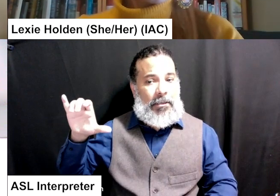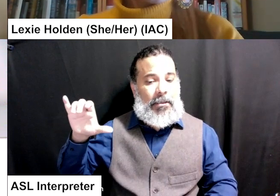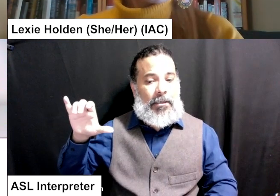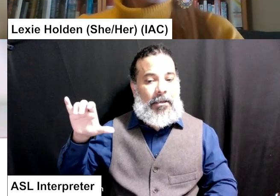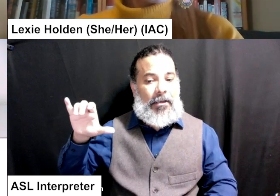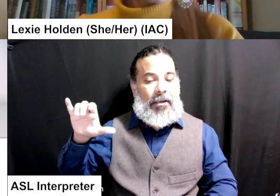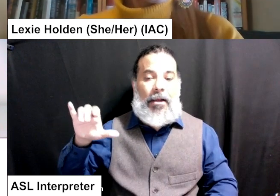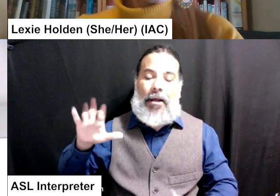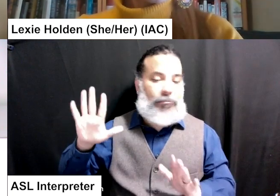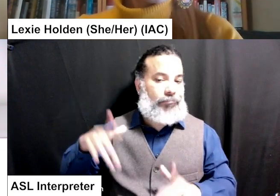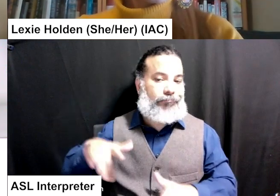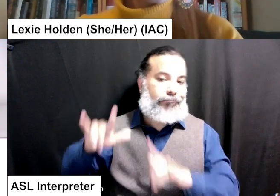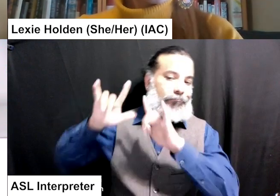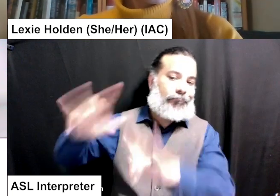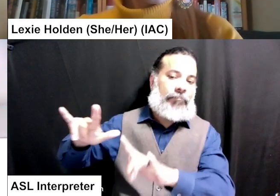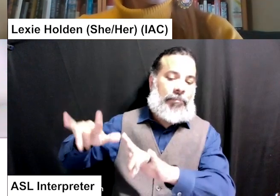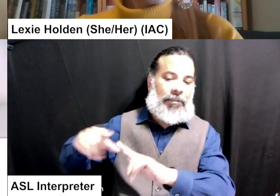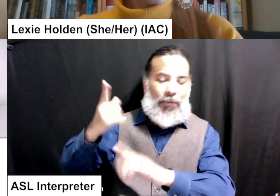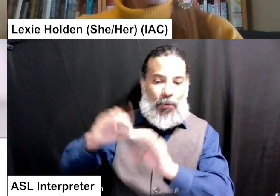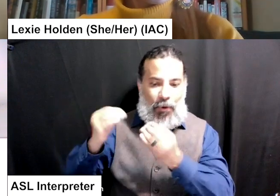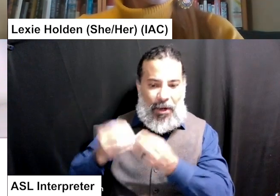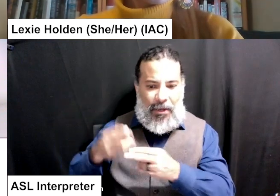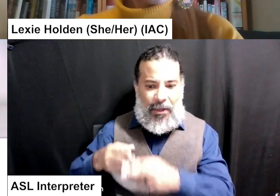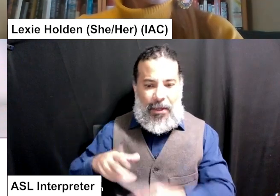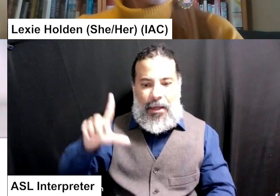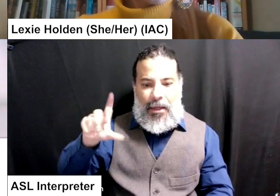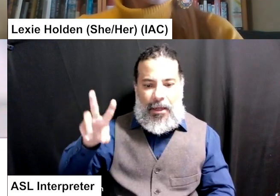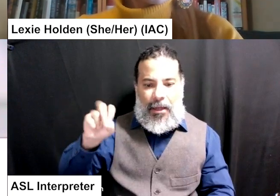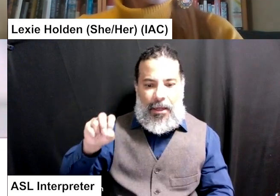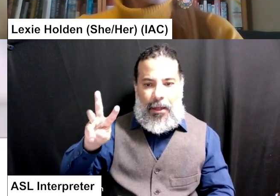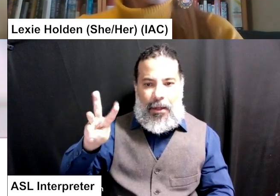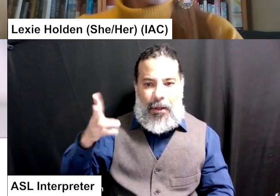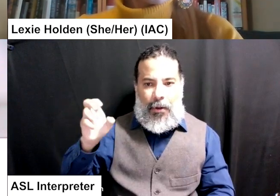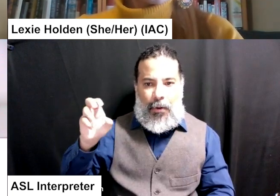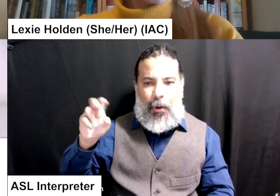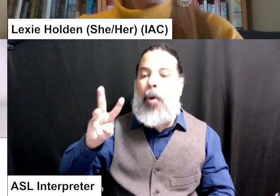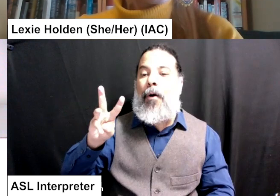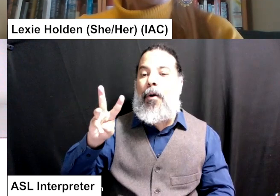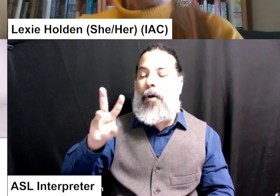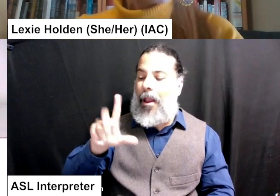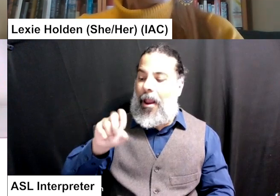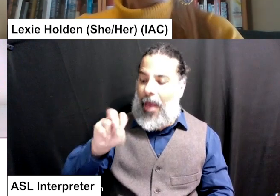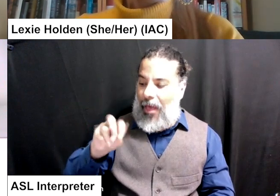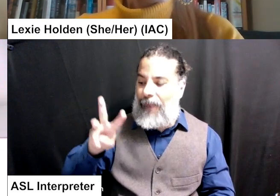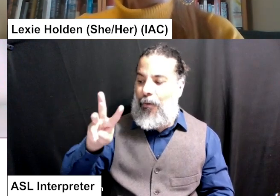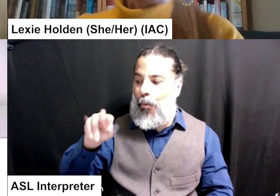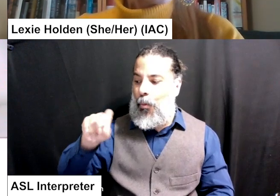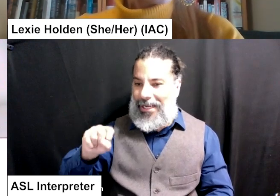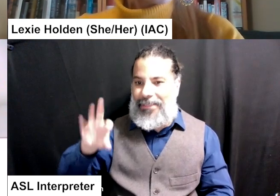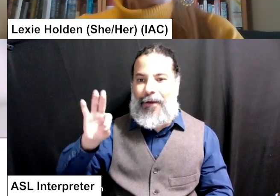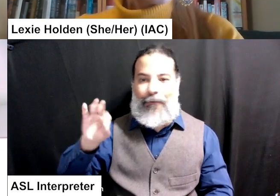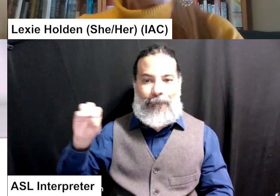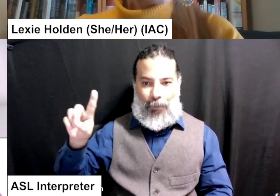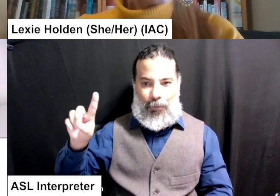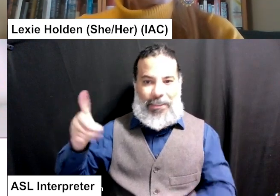a really big shout out to this organization called Love Wins Food Distribution or Food